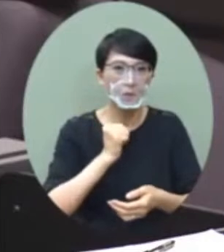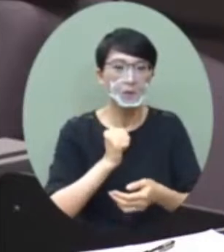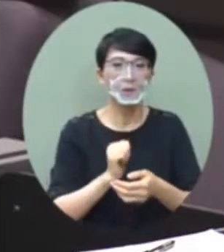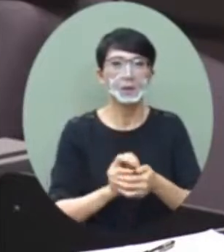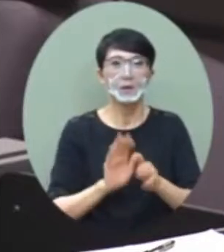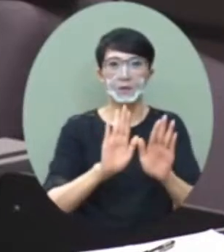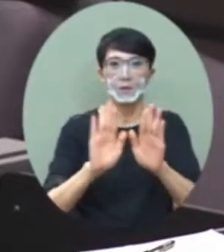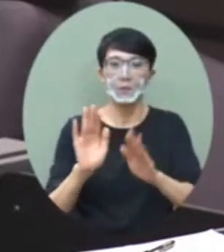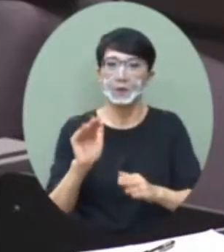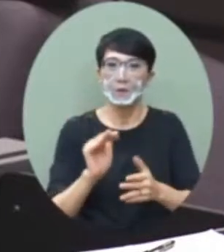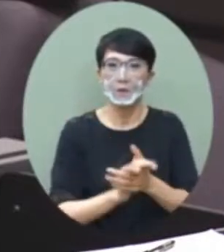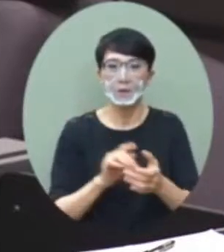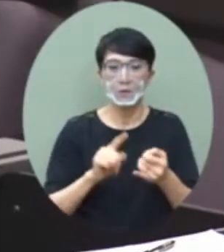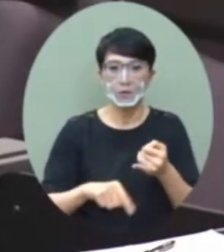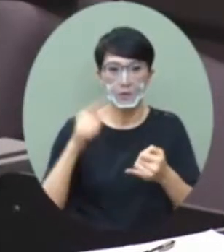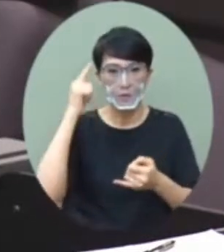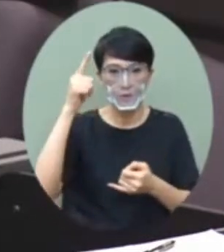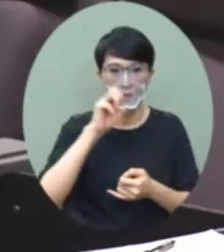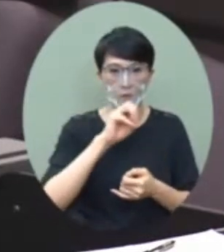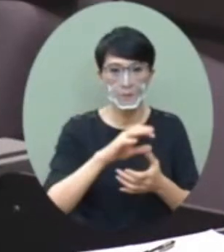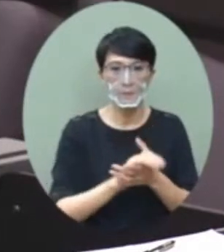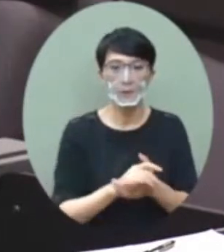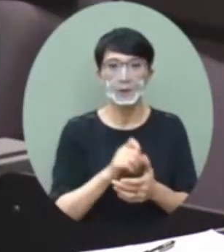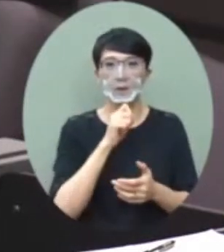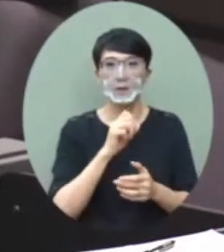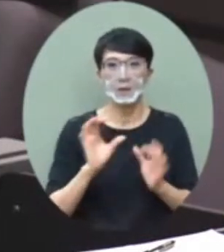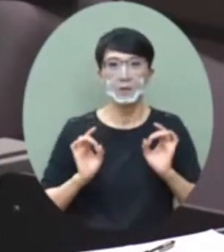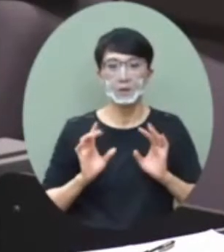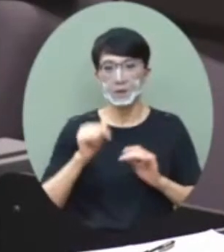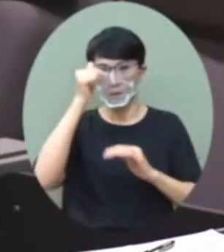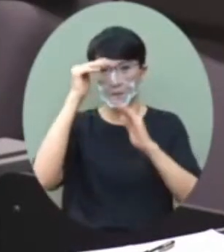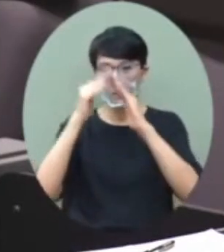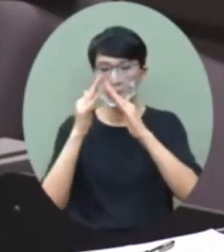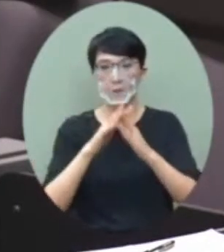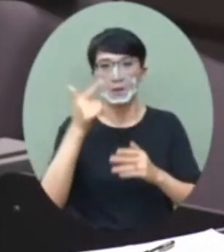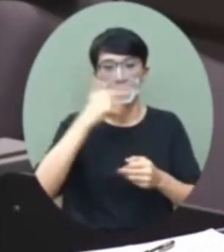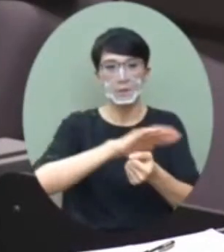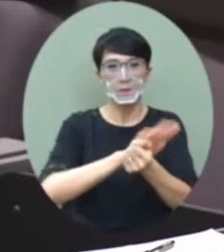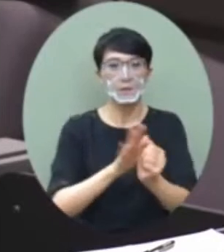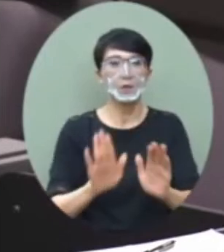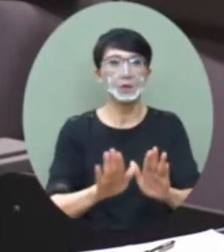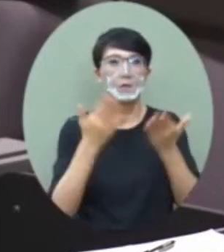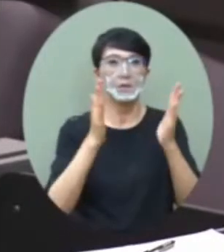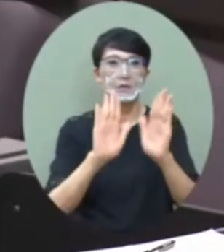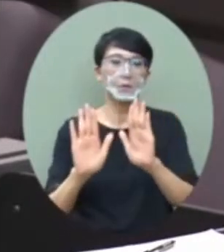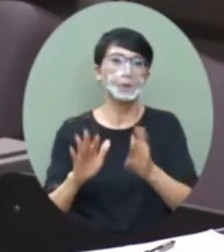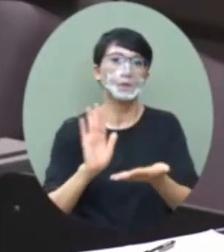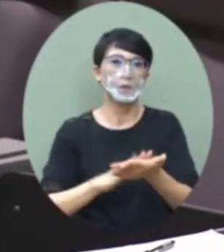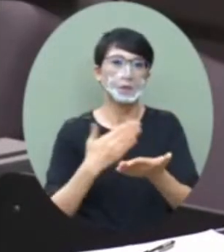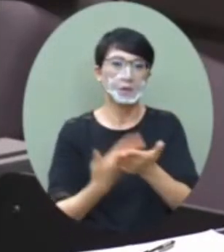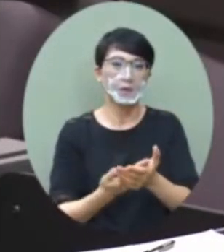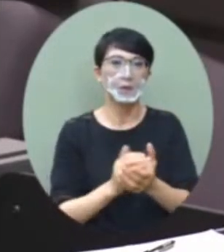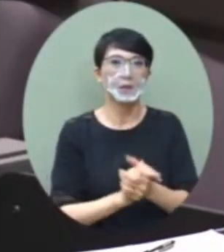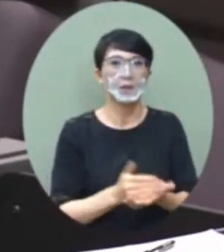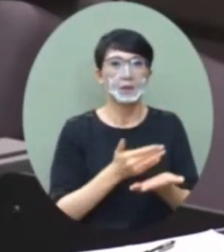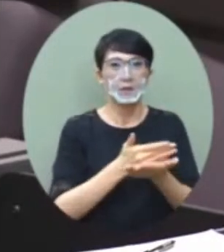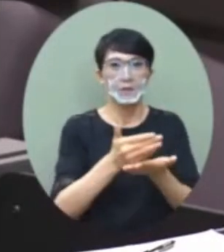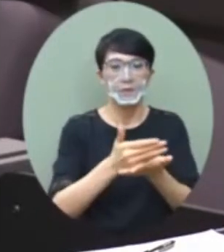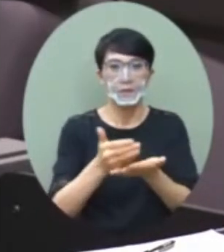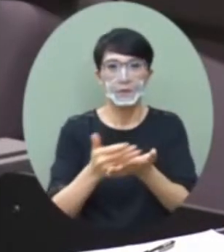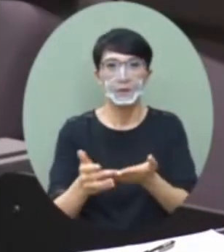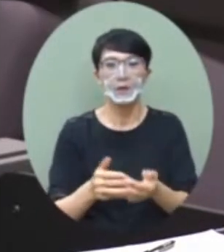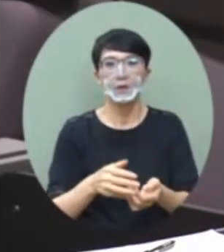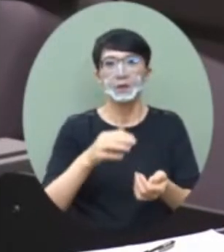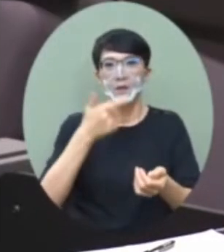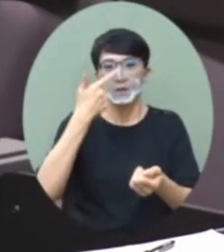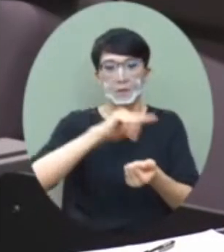given oral drugs, and would such costs be recovered from private hospitals? I